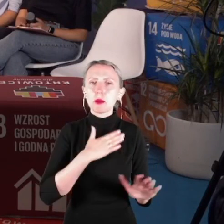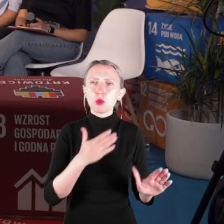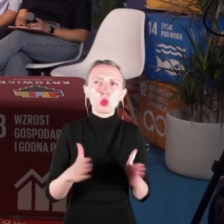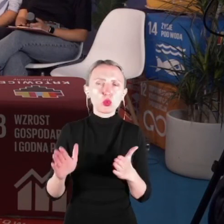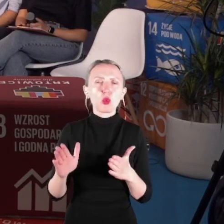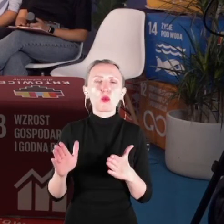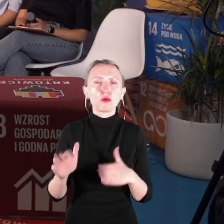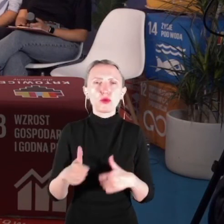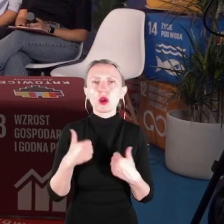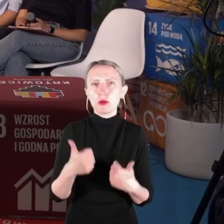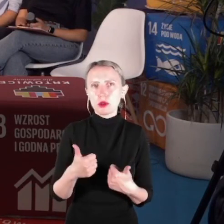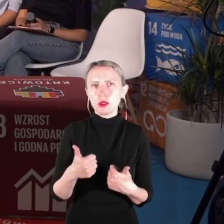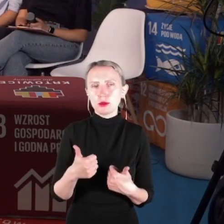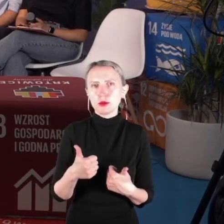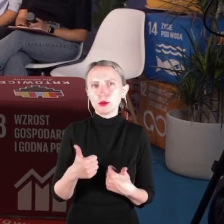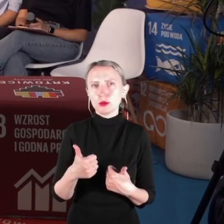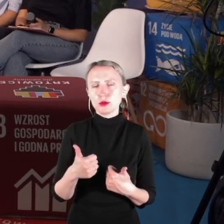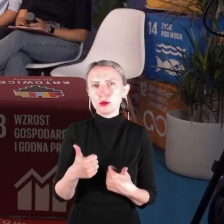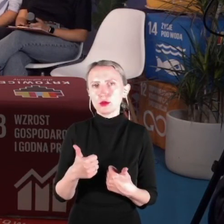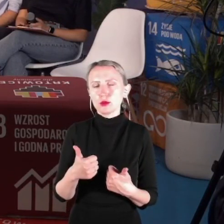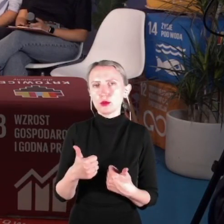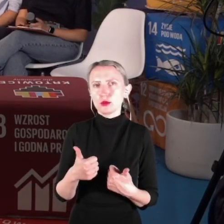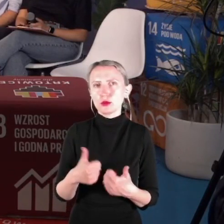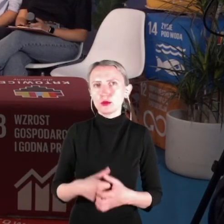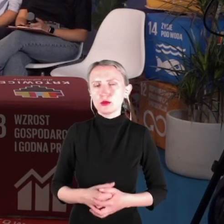the city as a living lab experiment.